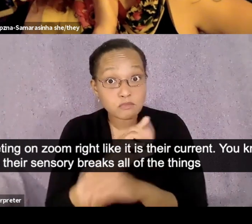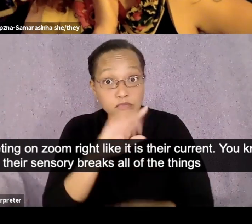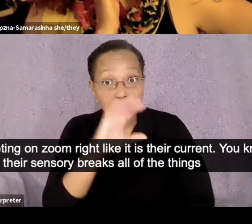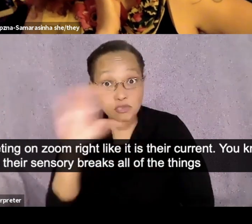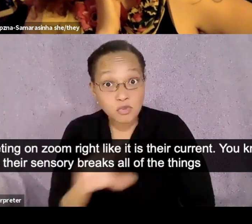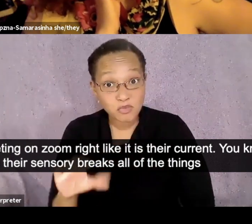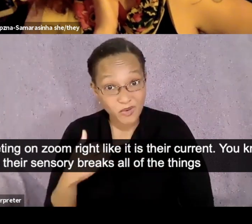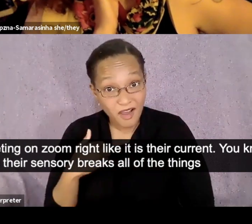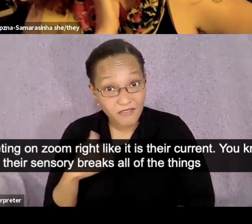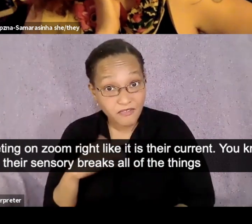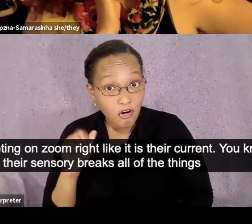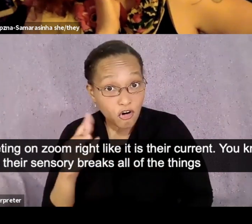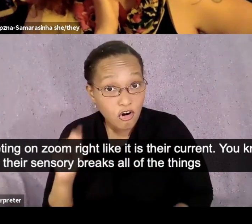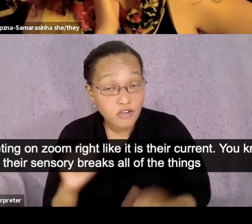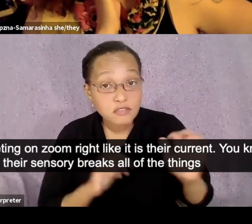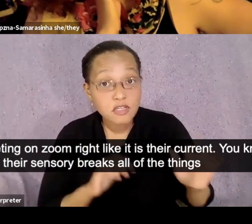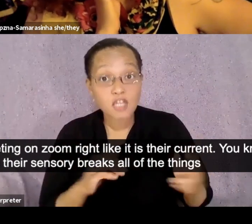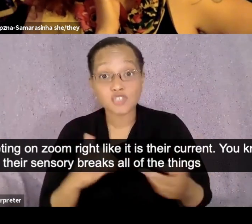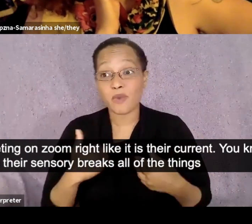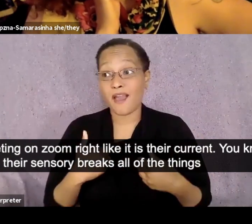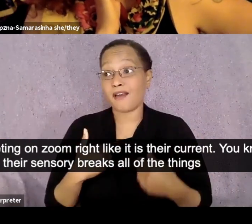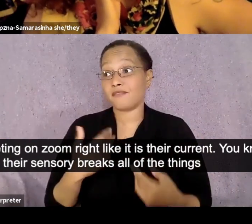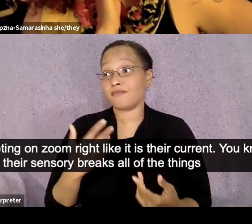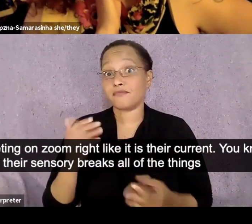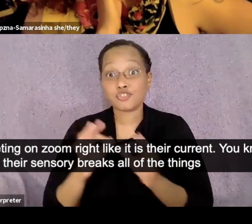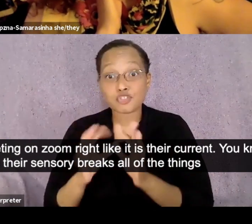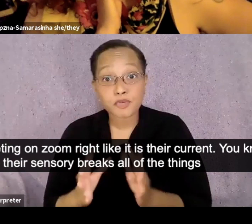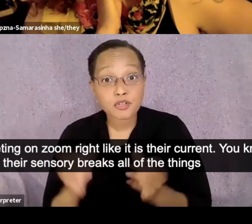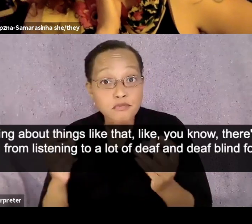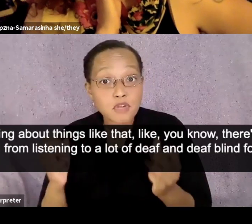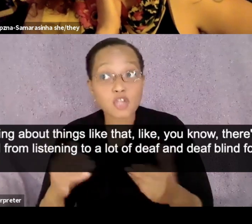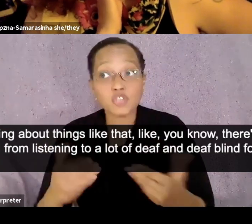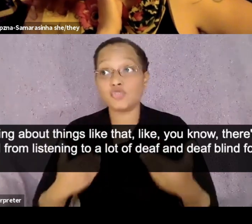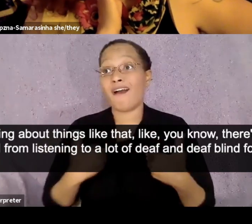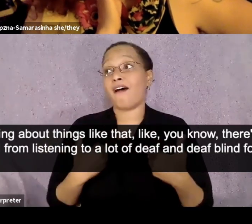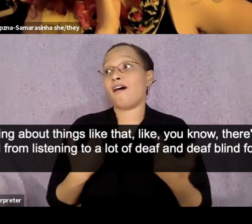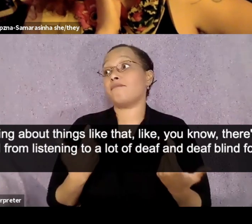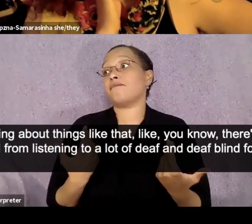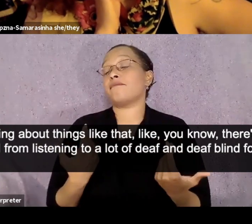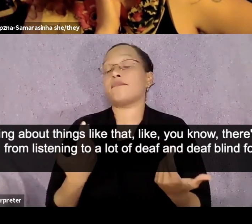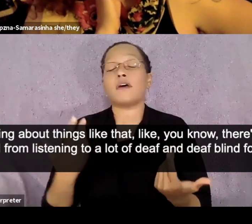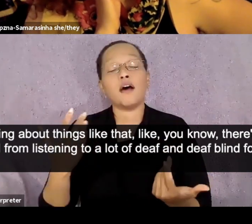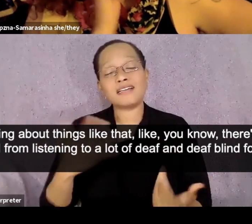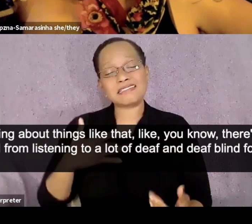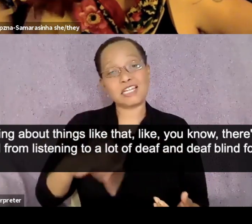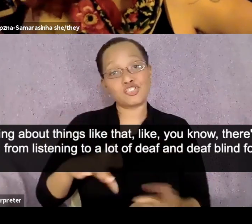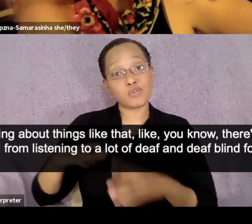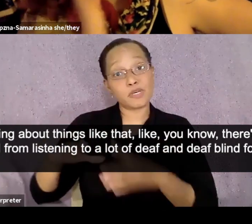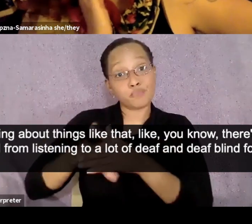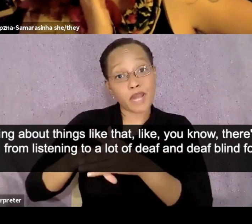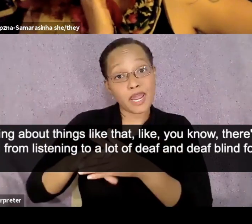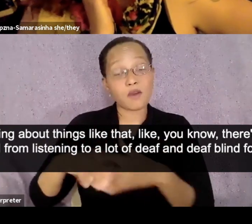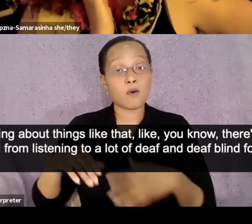Are there pauses? Are there sensory breaks? All of the things. um I think just really thinking about things like